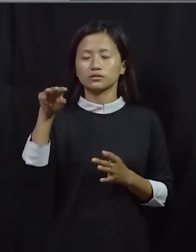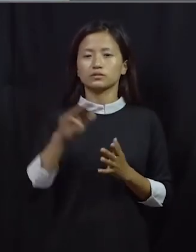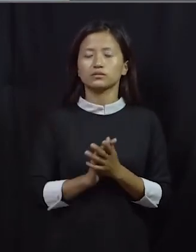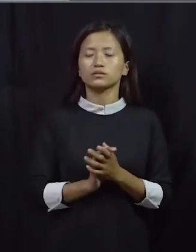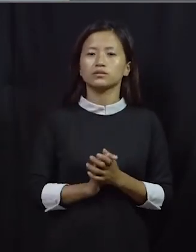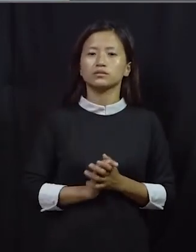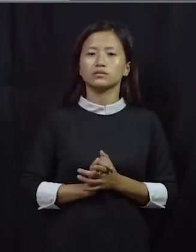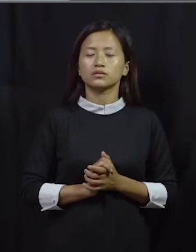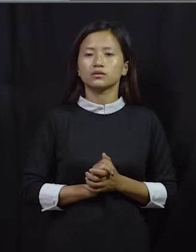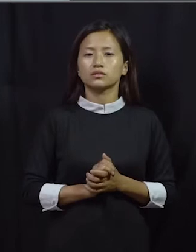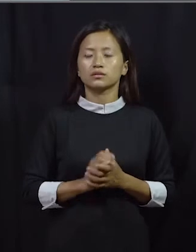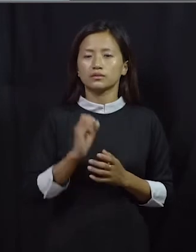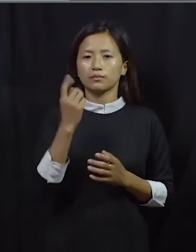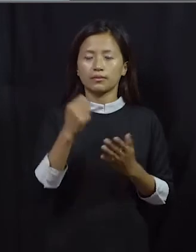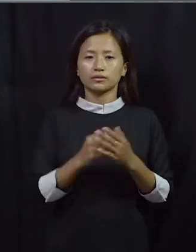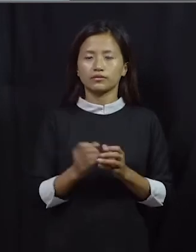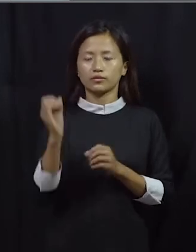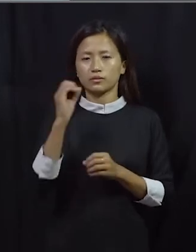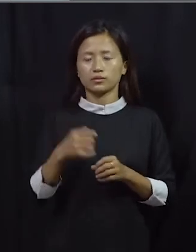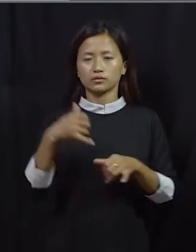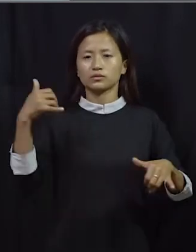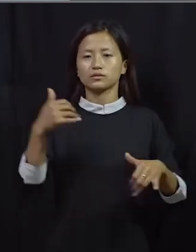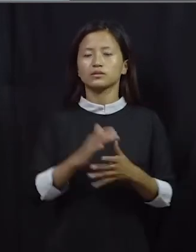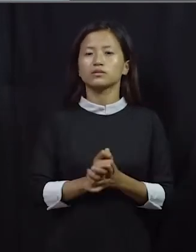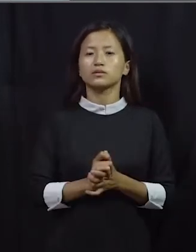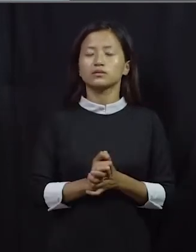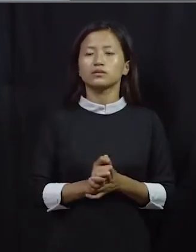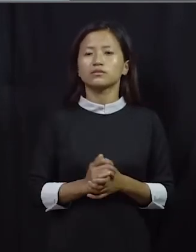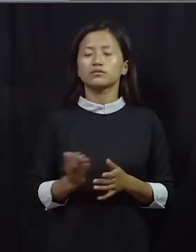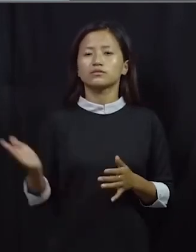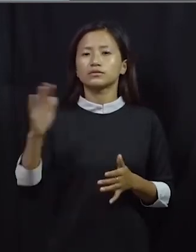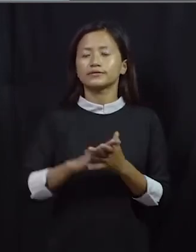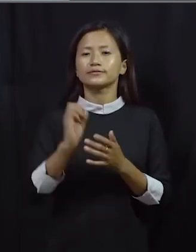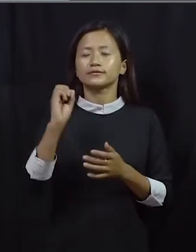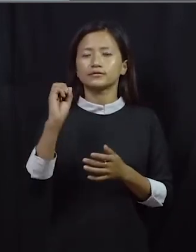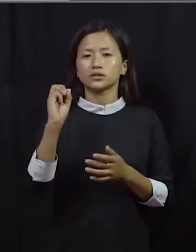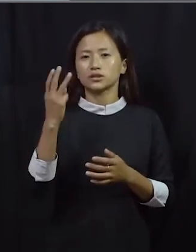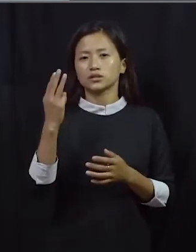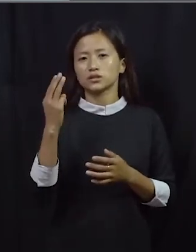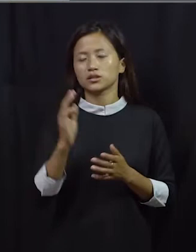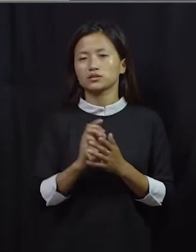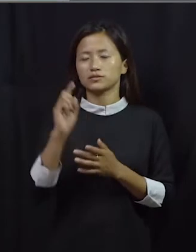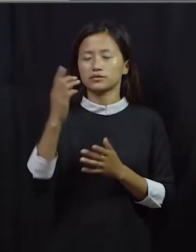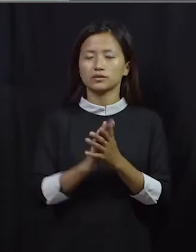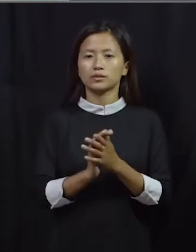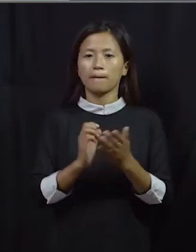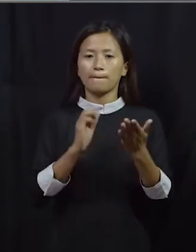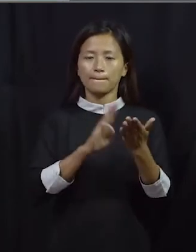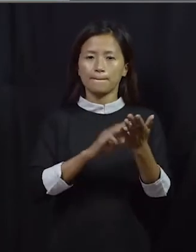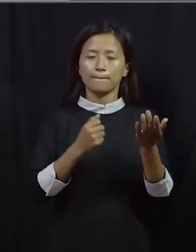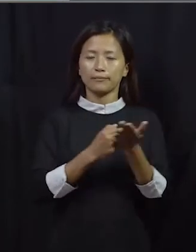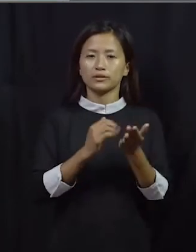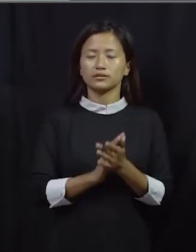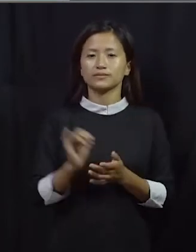introduced 1,50,000 in the month of October. That is from October till 31st March 2014, it comes to